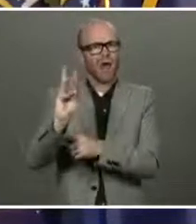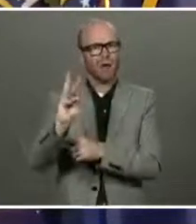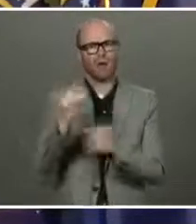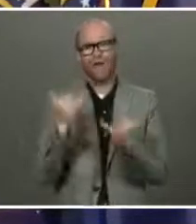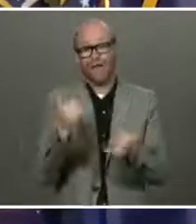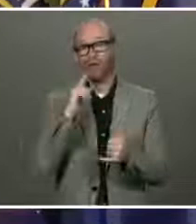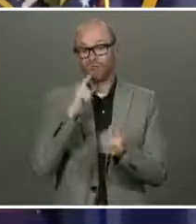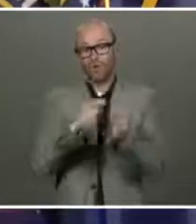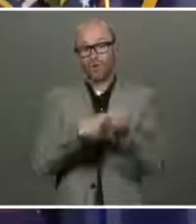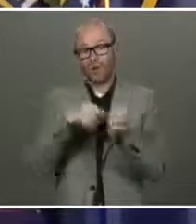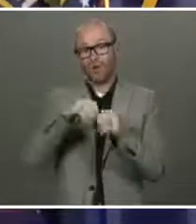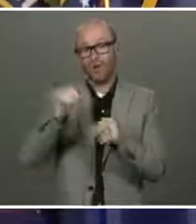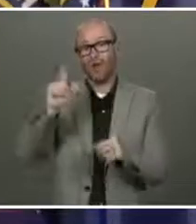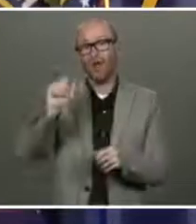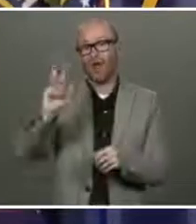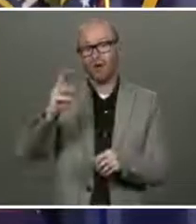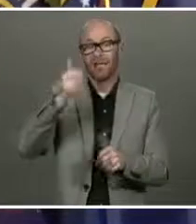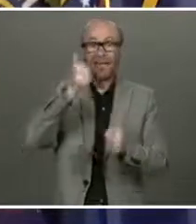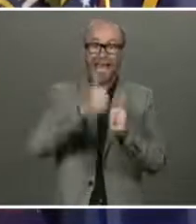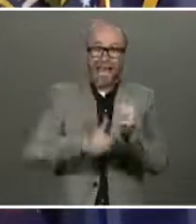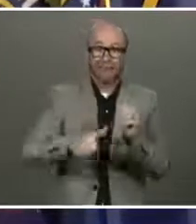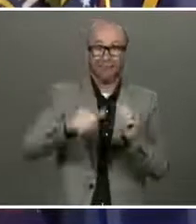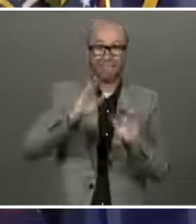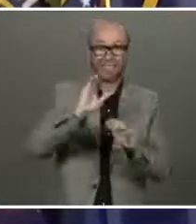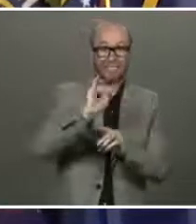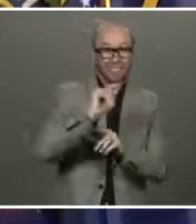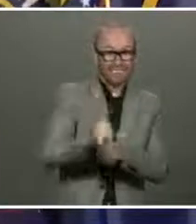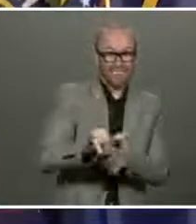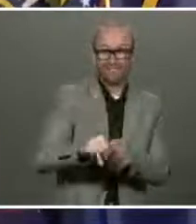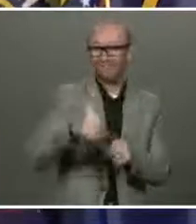requirement in law that every municipality,